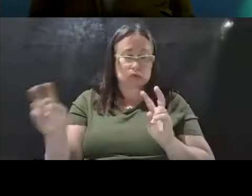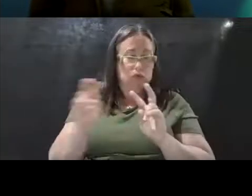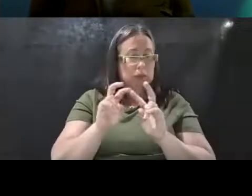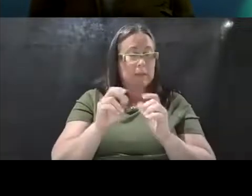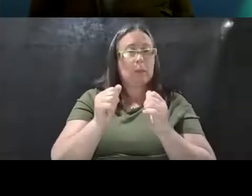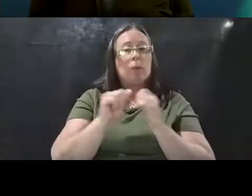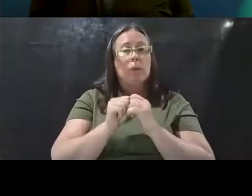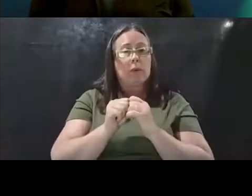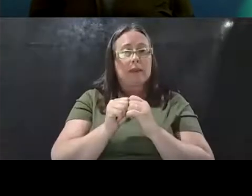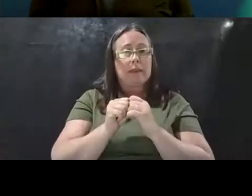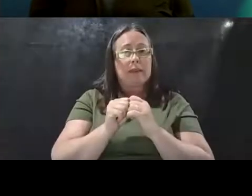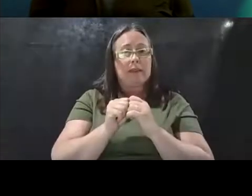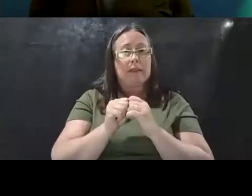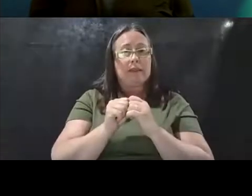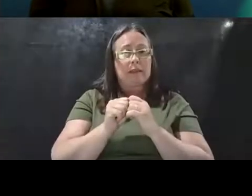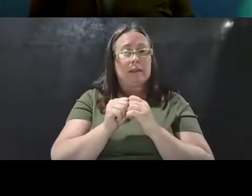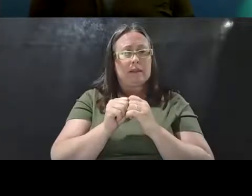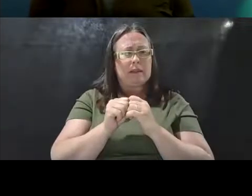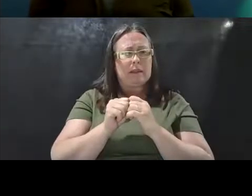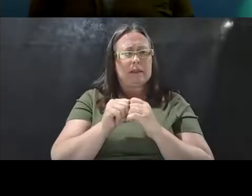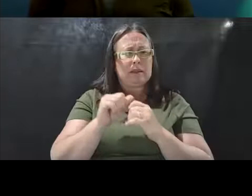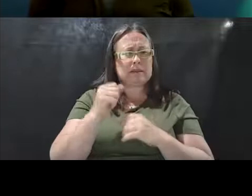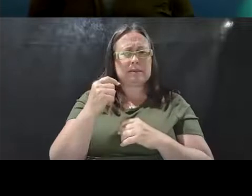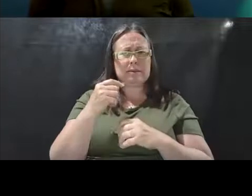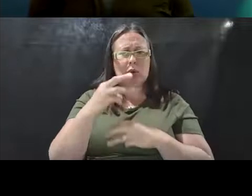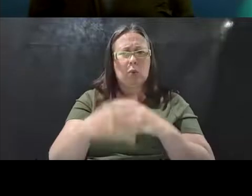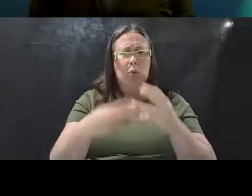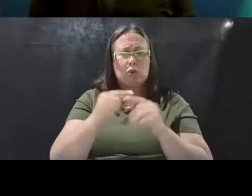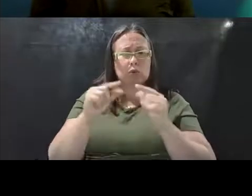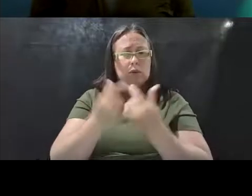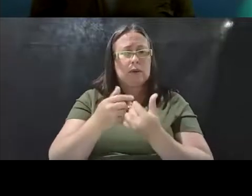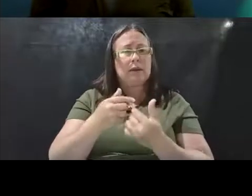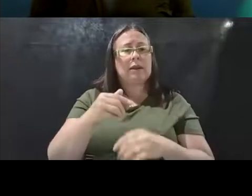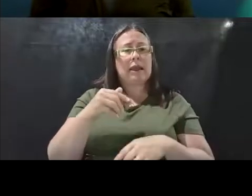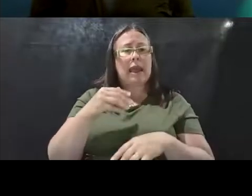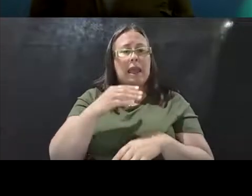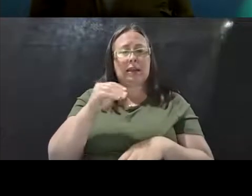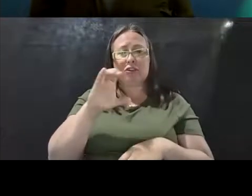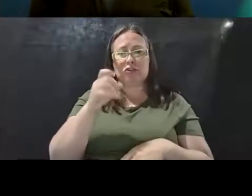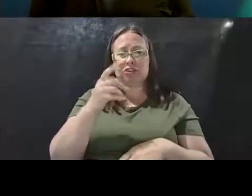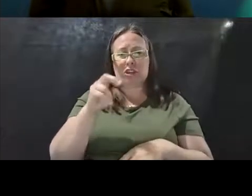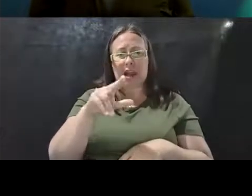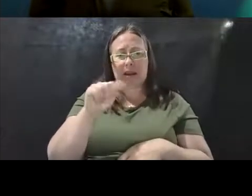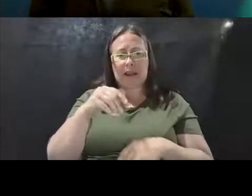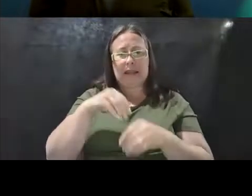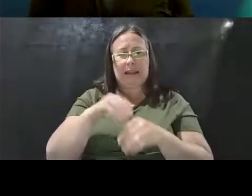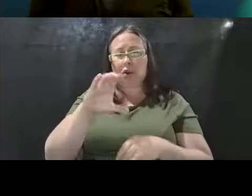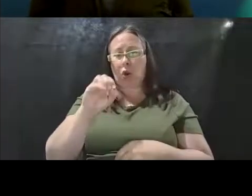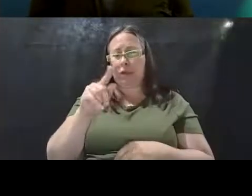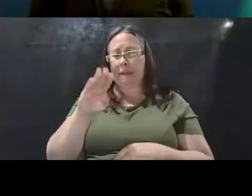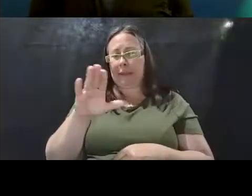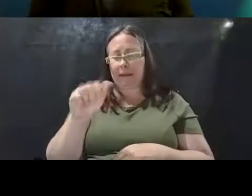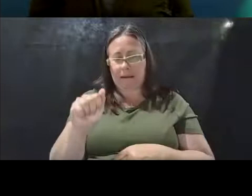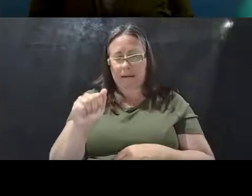with Stanford, with Tony Oral's group, and with Angela Cristiano at Columbia. We received funding